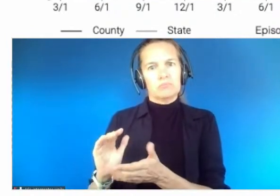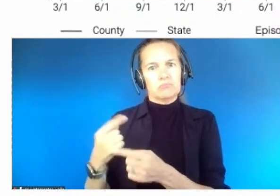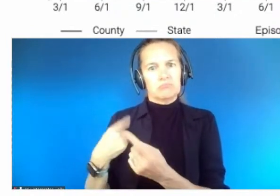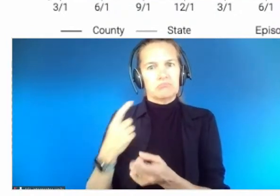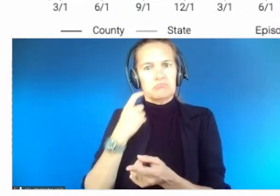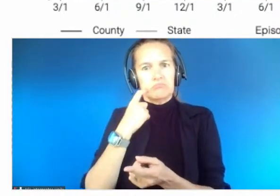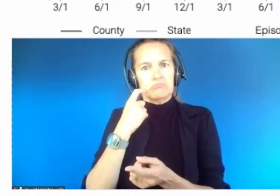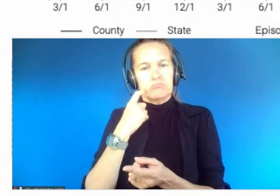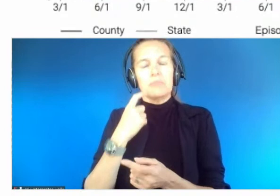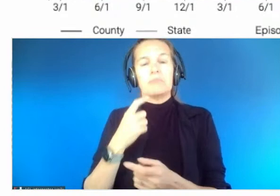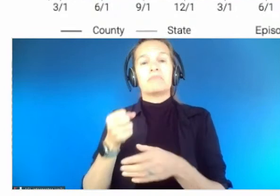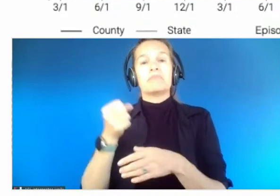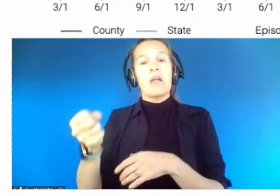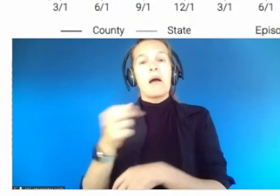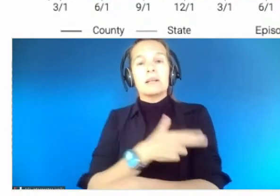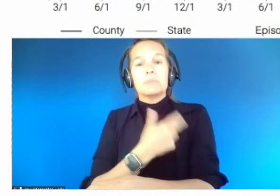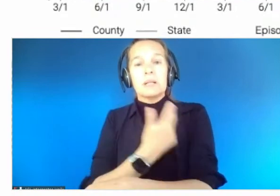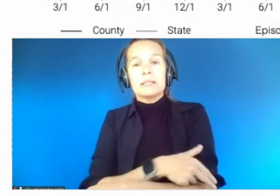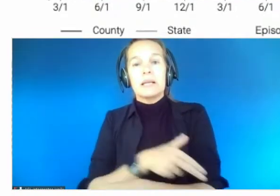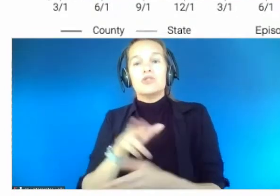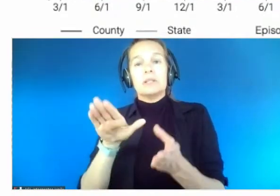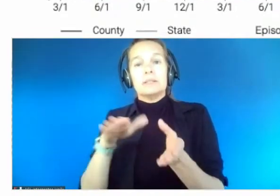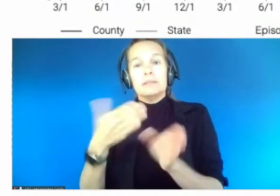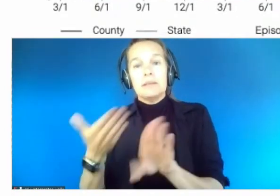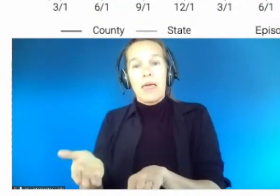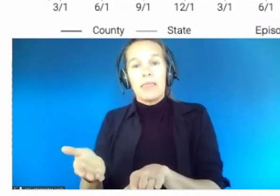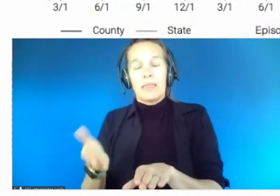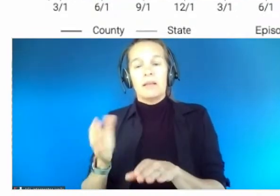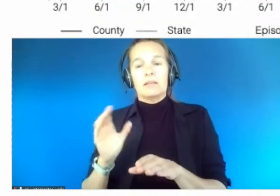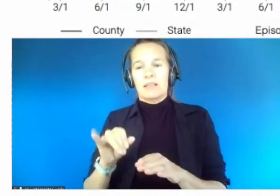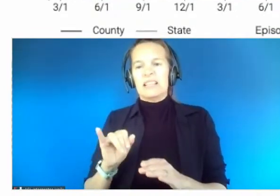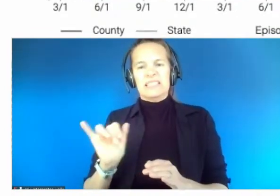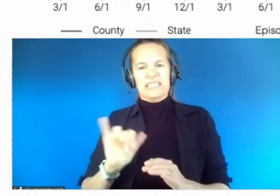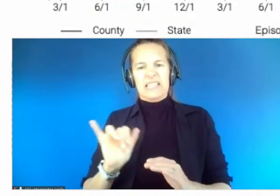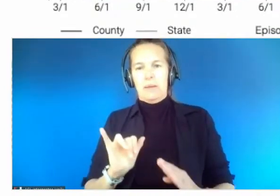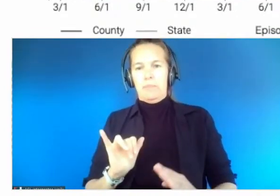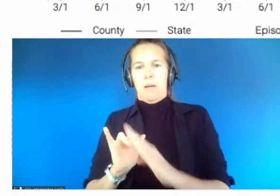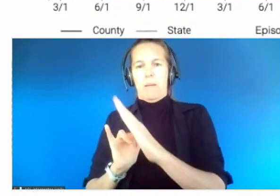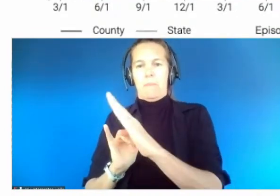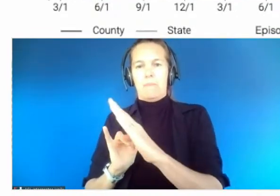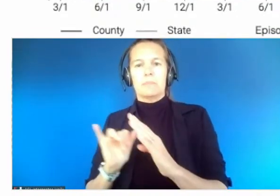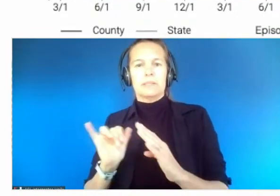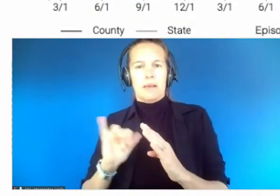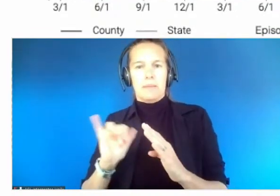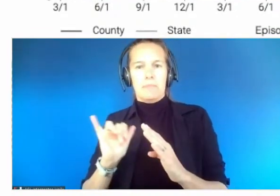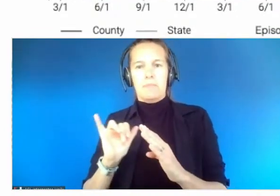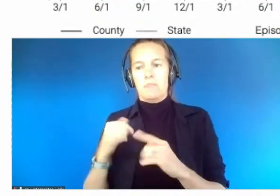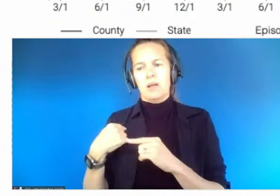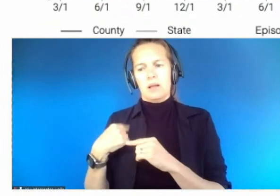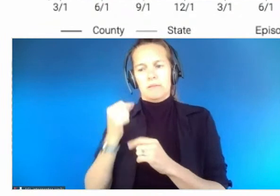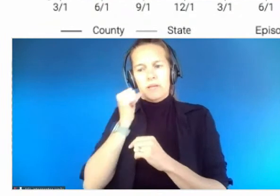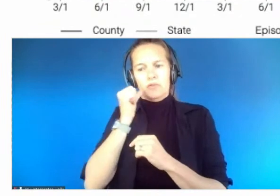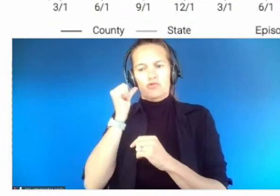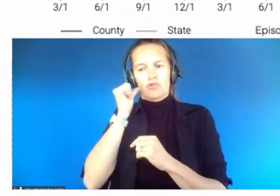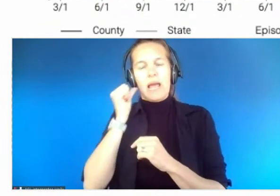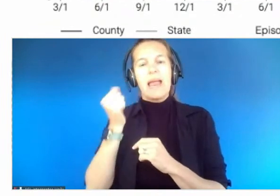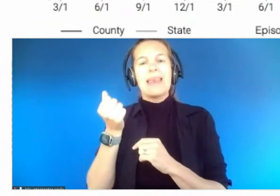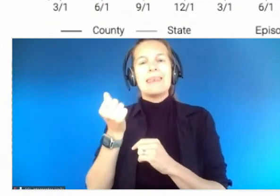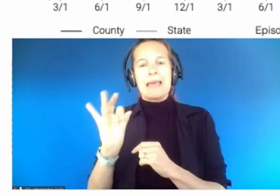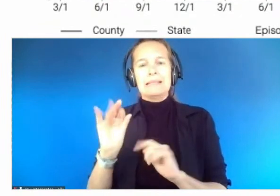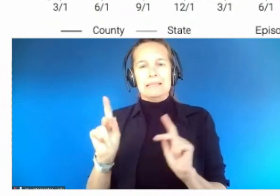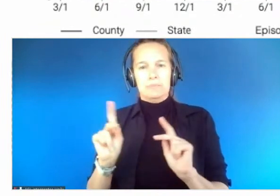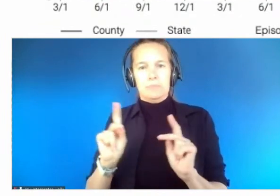and deaths follow the rise in cases, and as of September 23rd, yesterday, we had 19 people